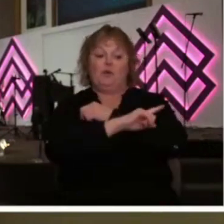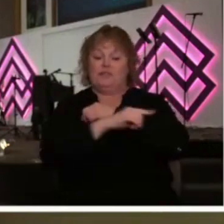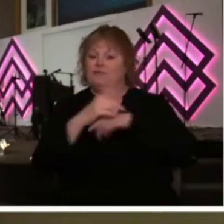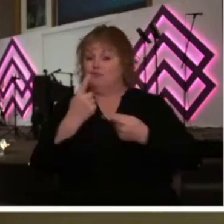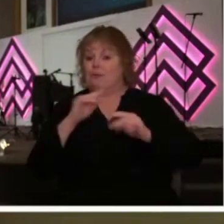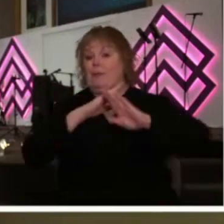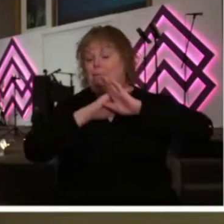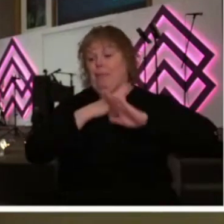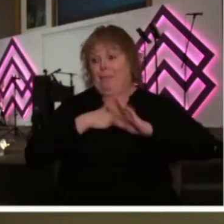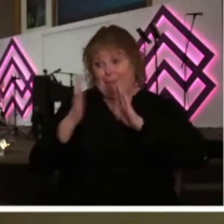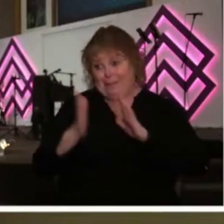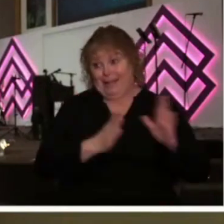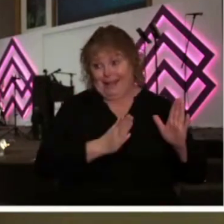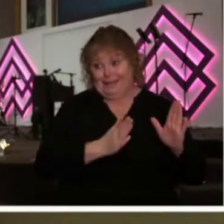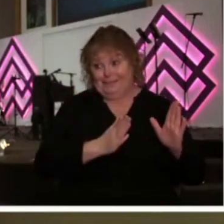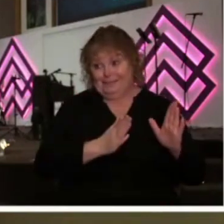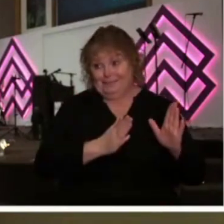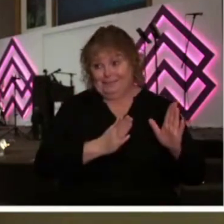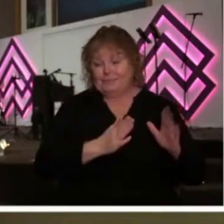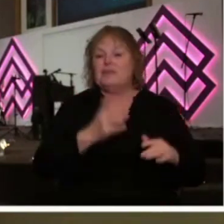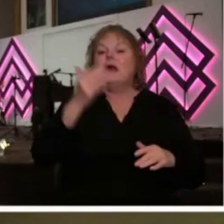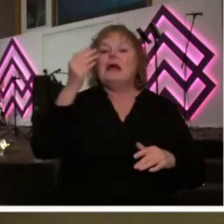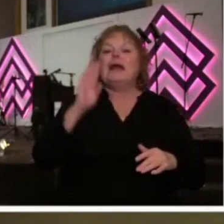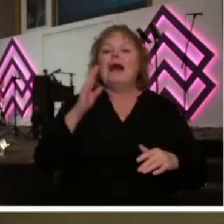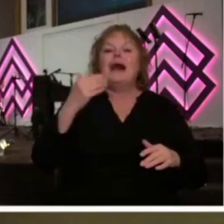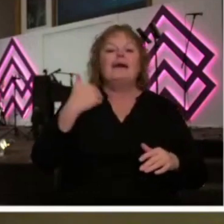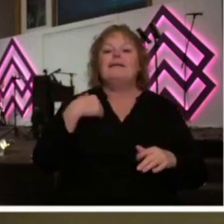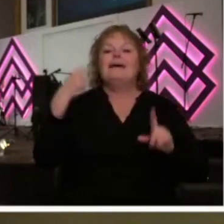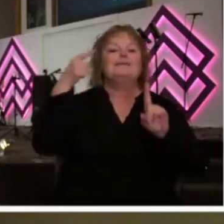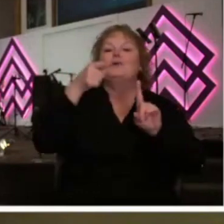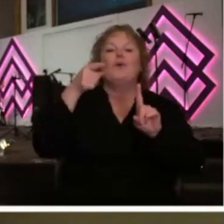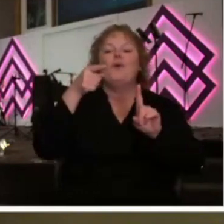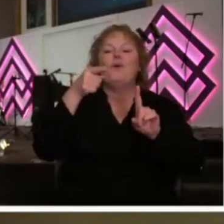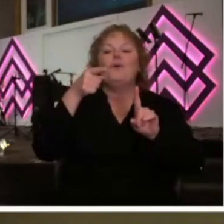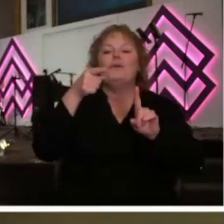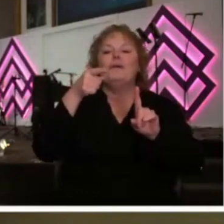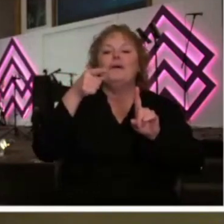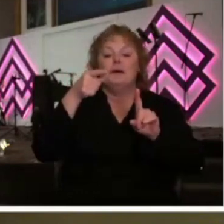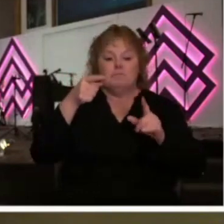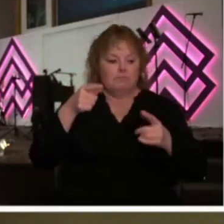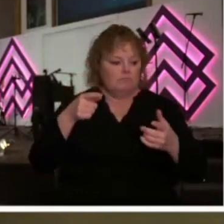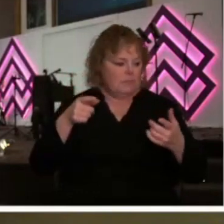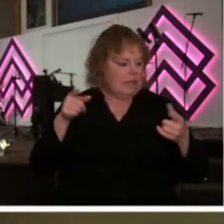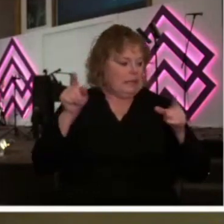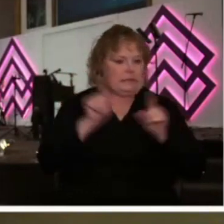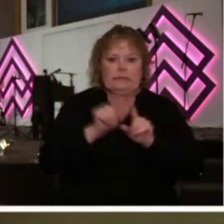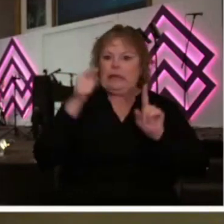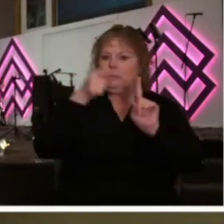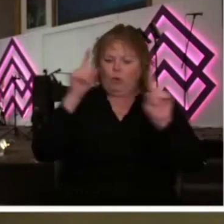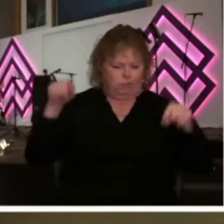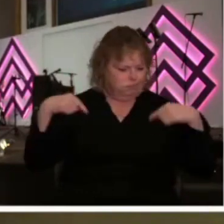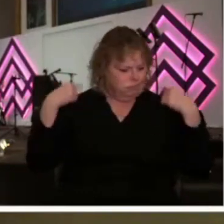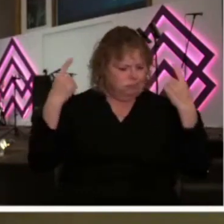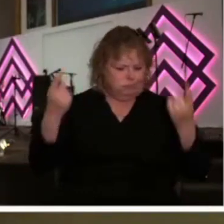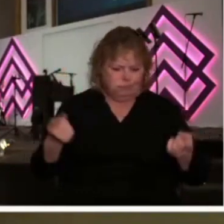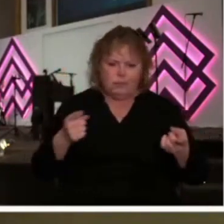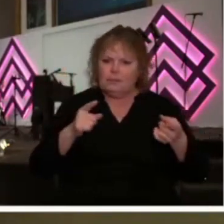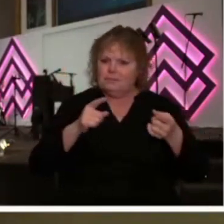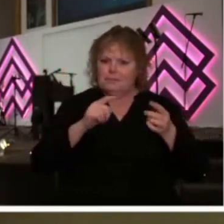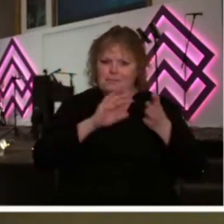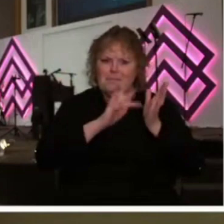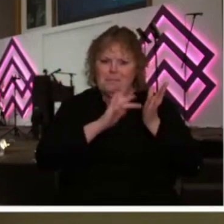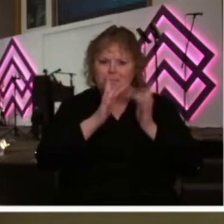plan. So God is on a mission. It's the same mission that He has been on since the beginning of the